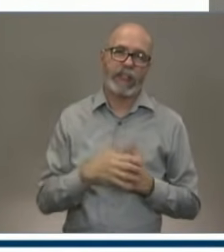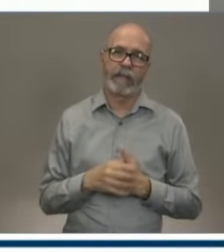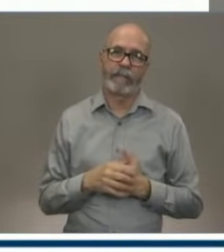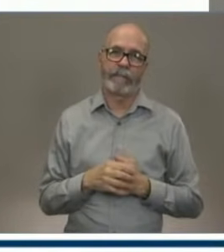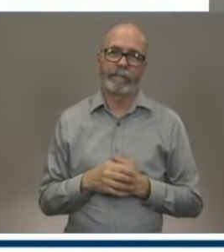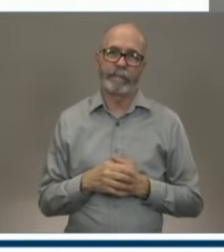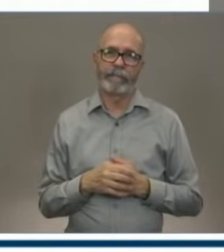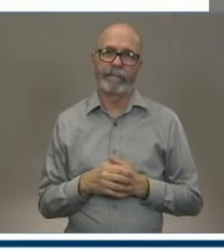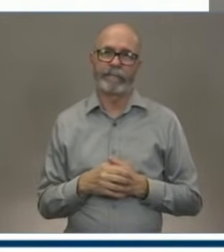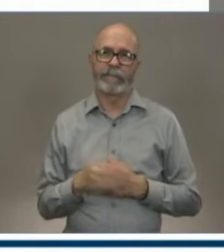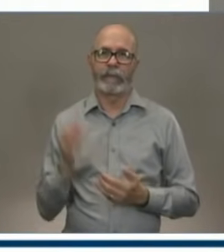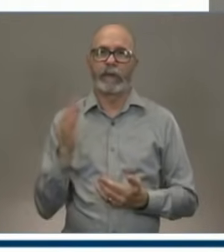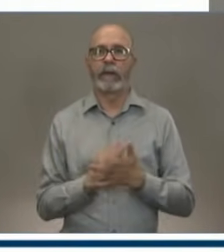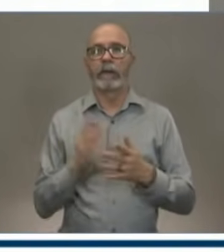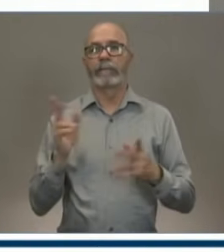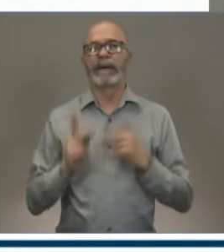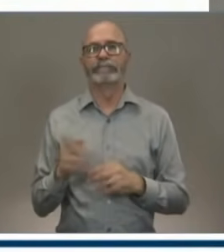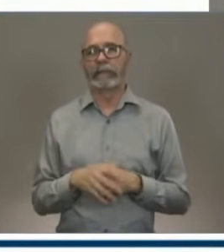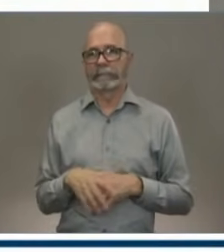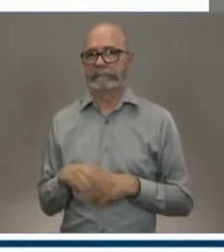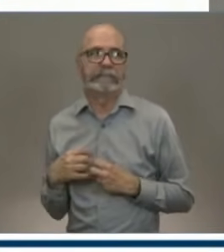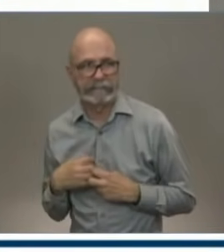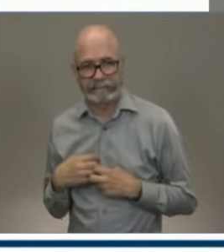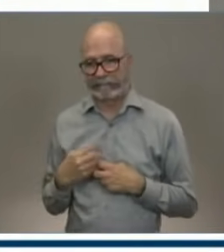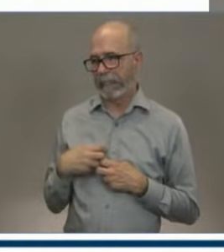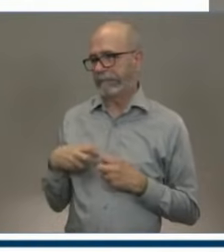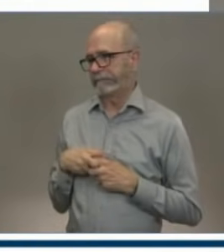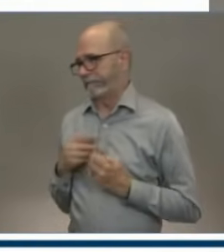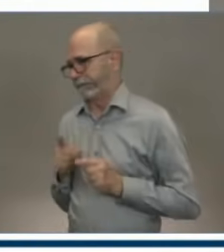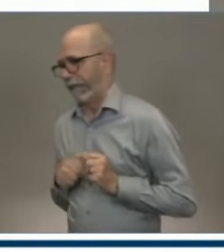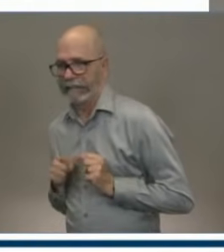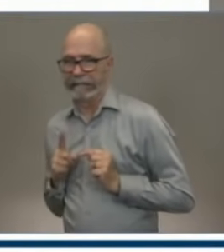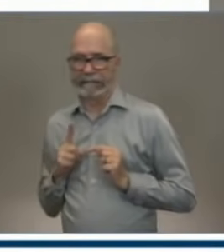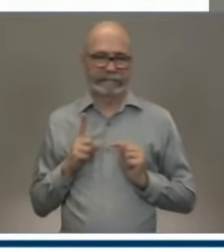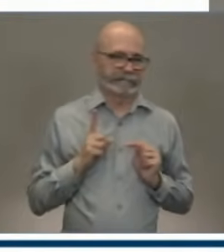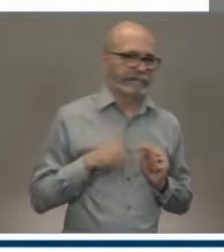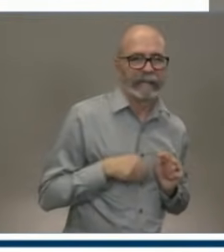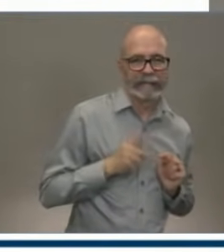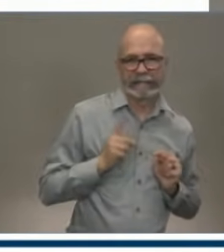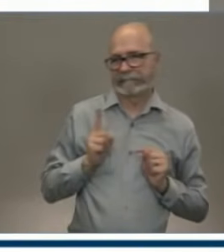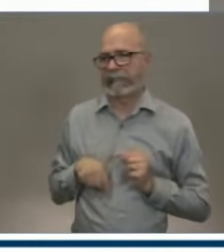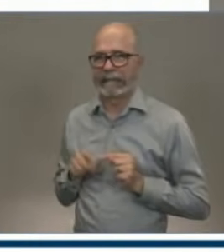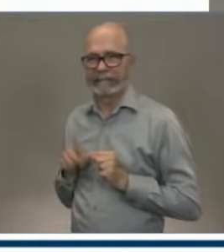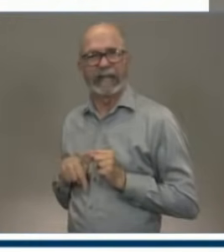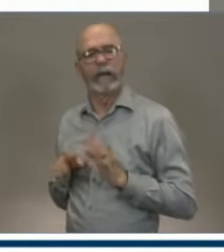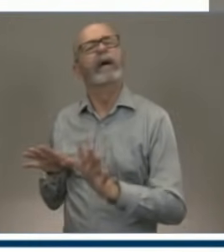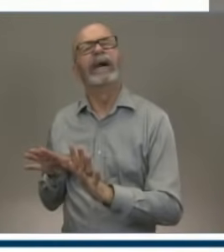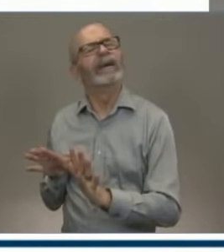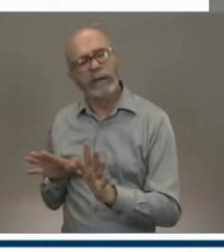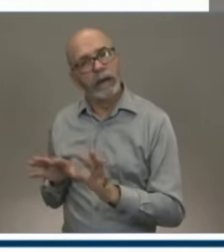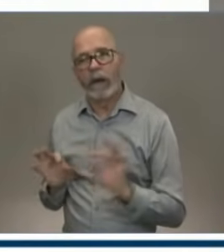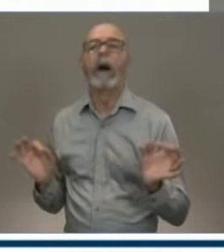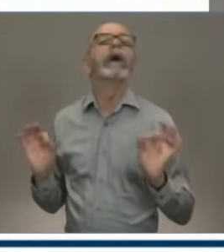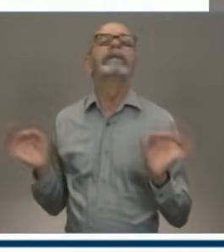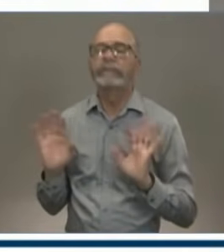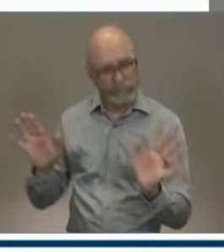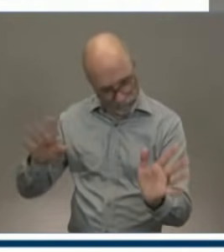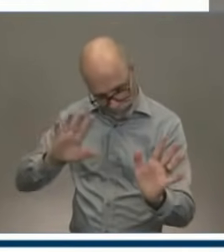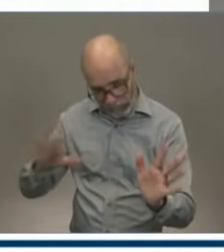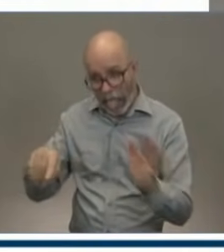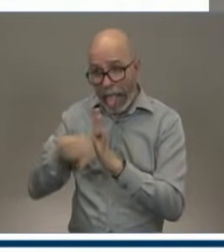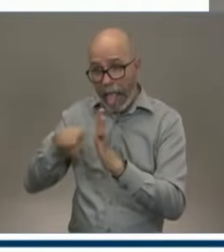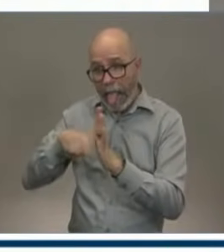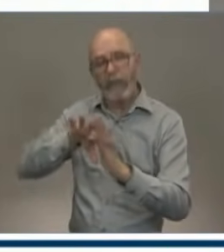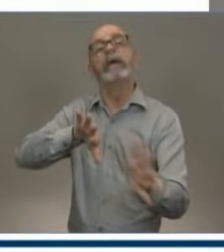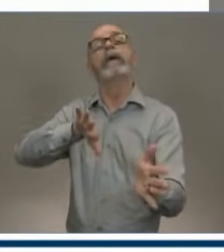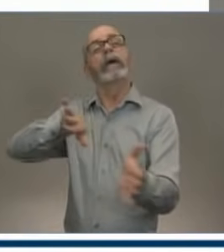people are saying, I can't do this, I can't do that. I would ask people to refocus their thinking and think about what you can do, that we still have the